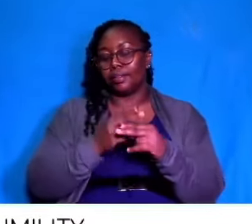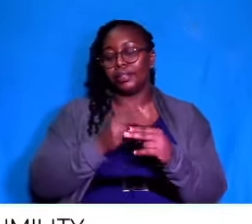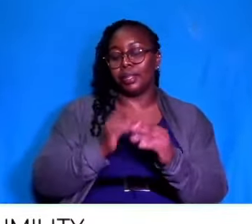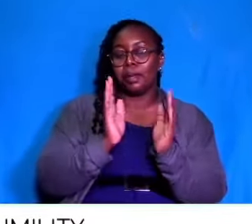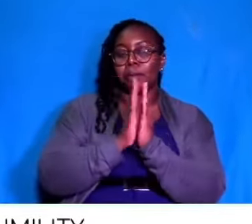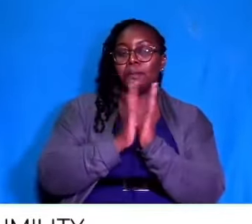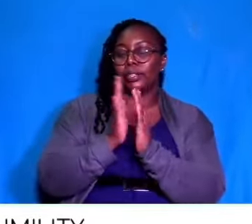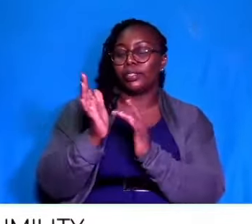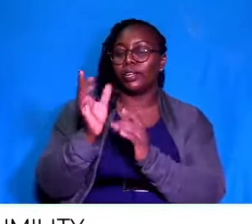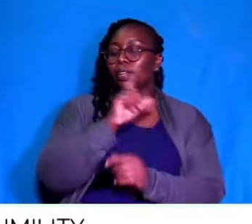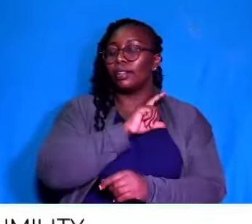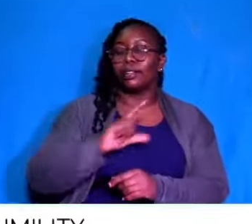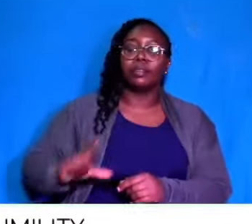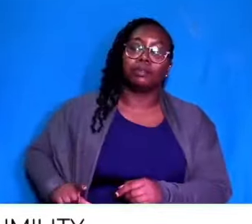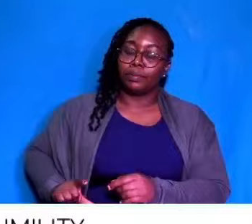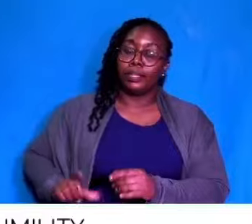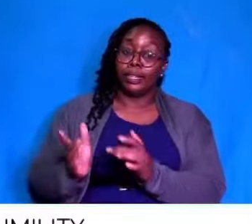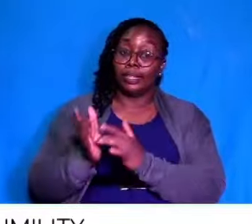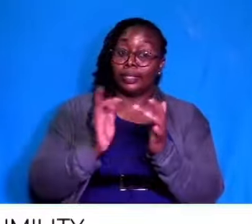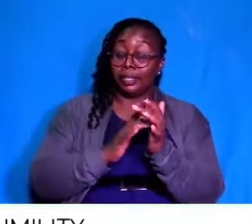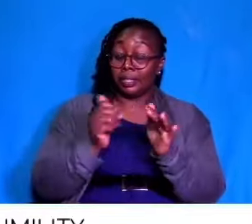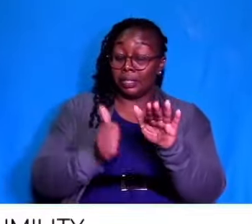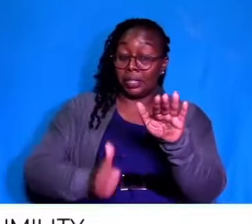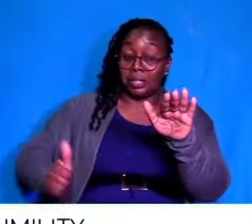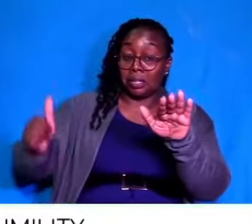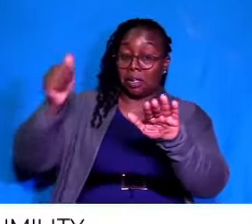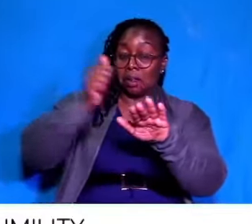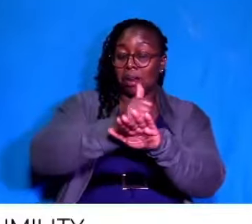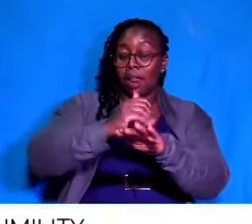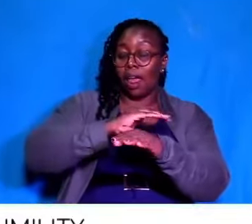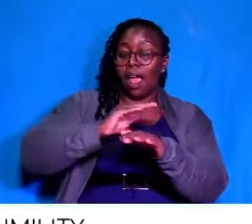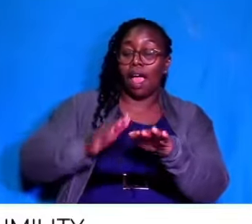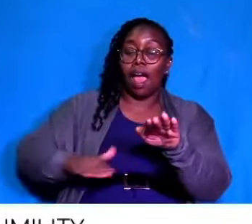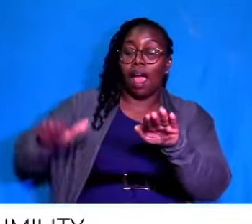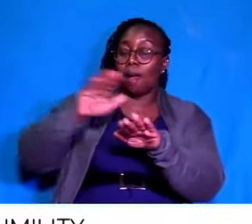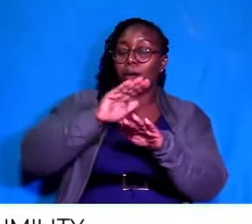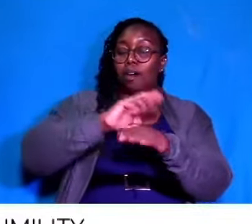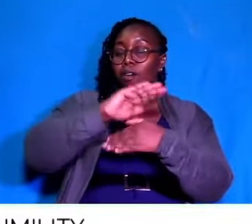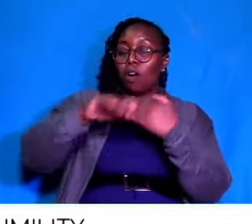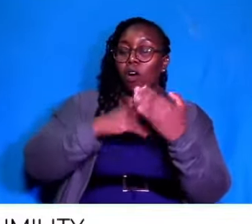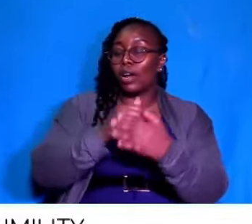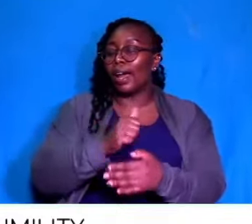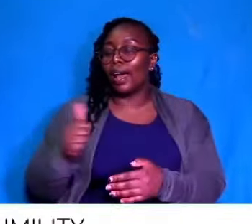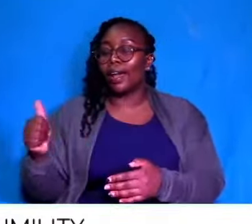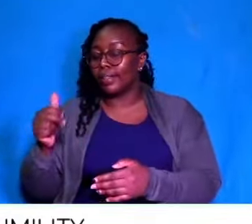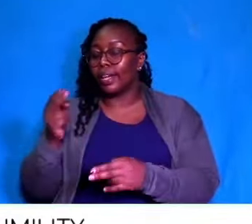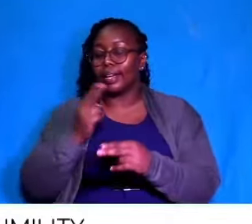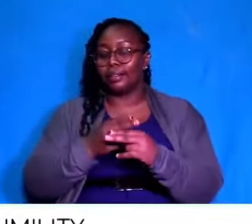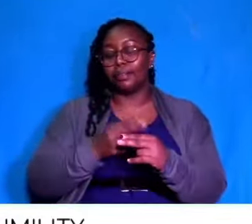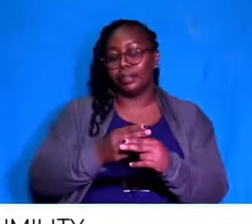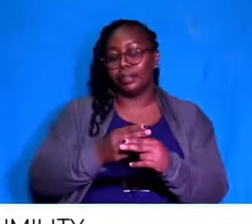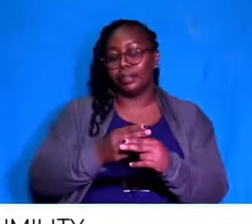Jesus, after humbling himself, was exalted above every other name. So you and I know today that Jesus' name is above